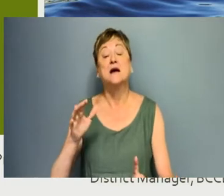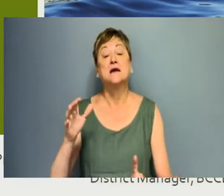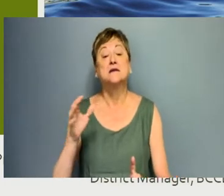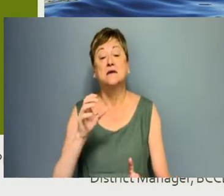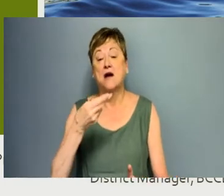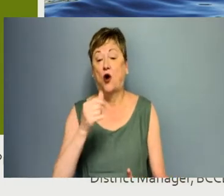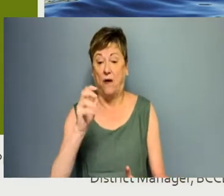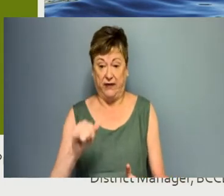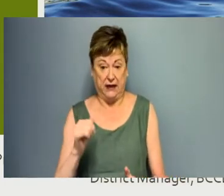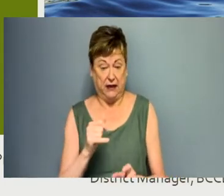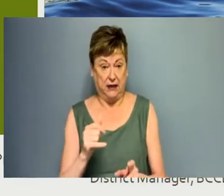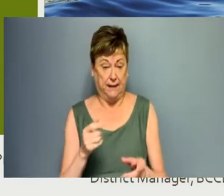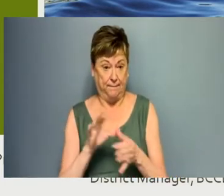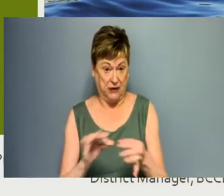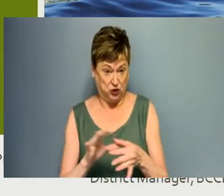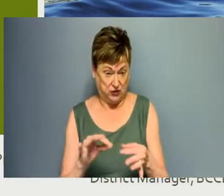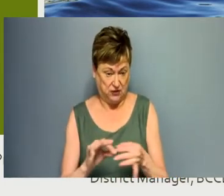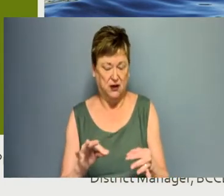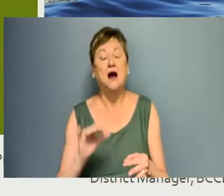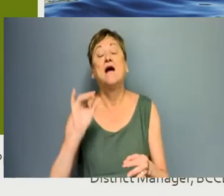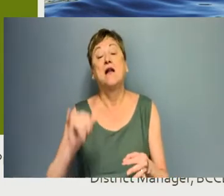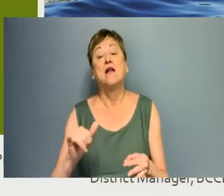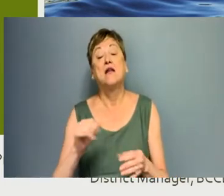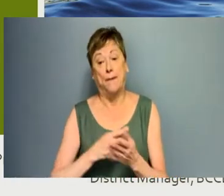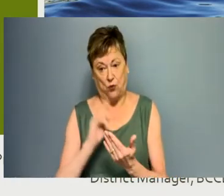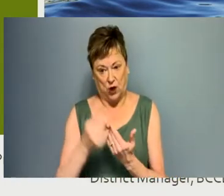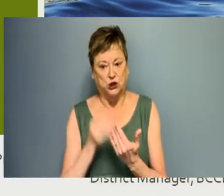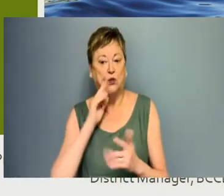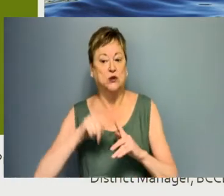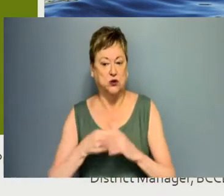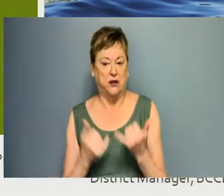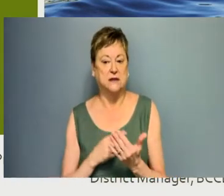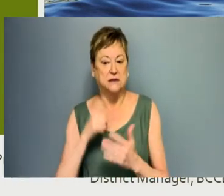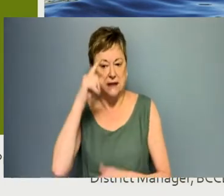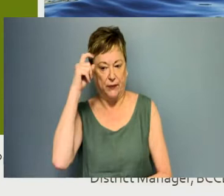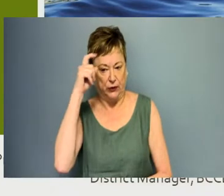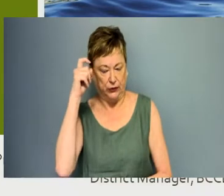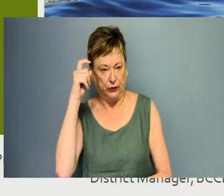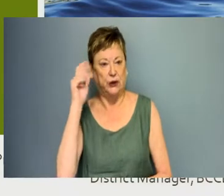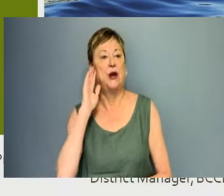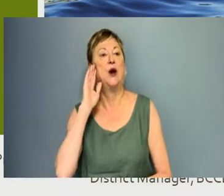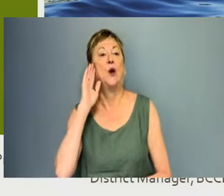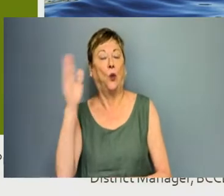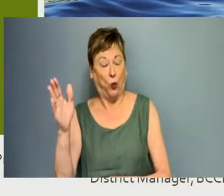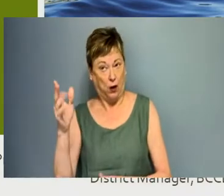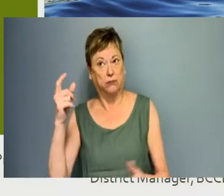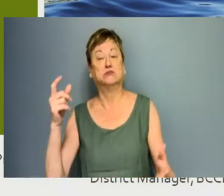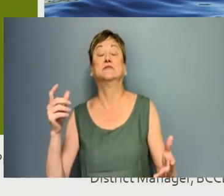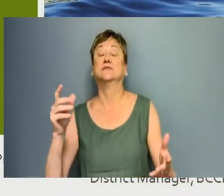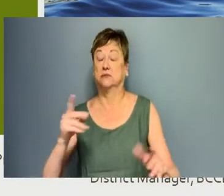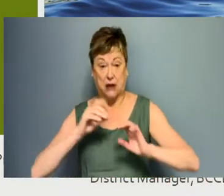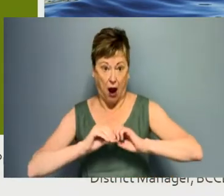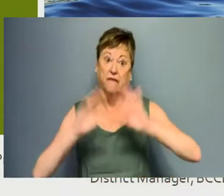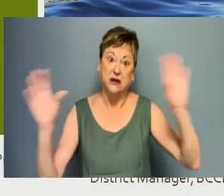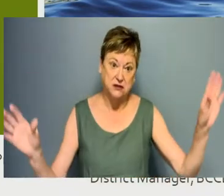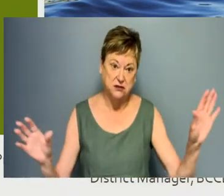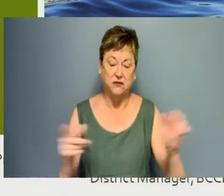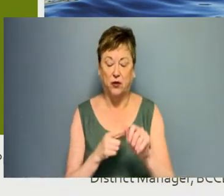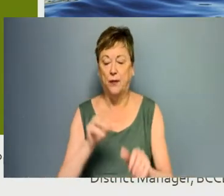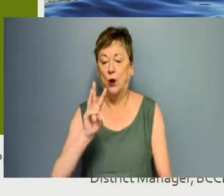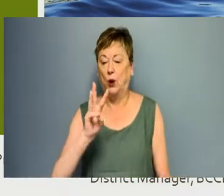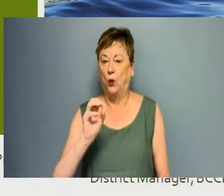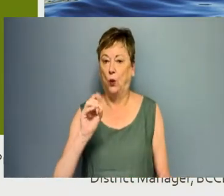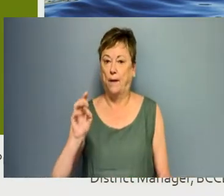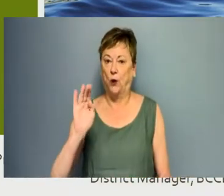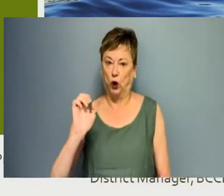this project is about to get underway this summer, and it is going to be highly visible from Woodburn Road, and